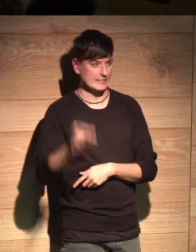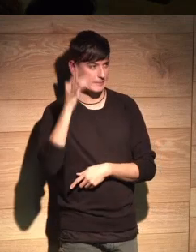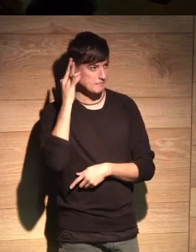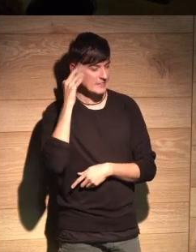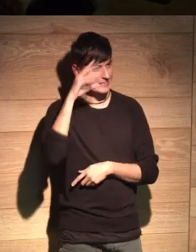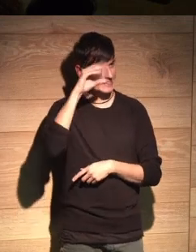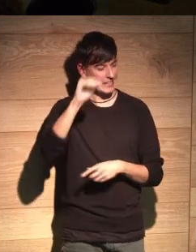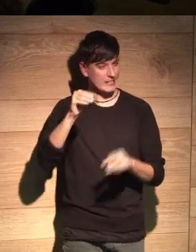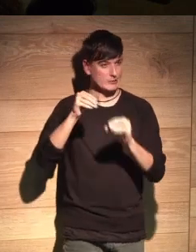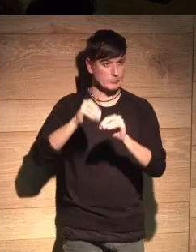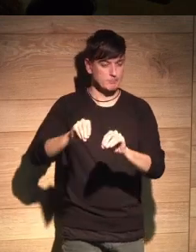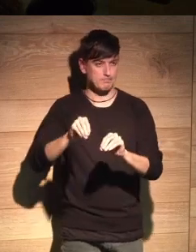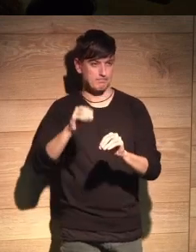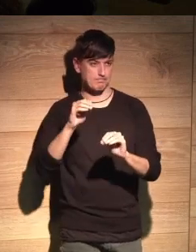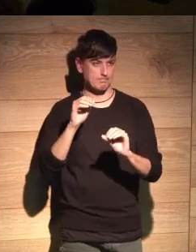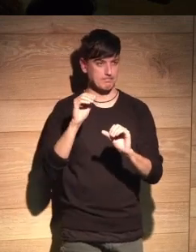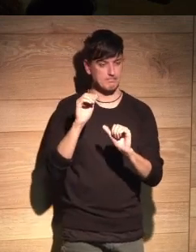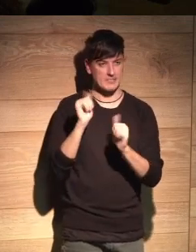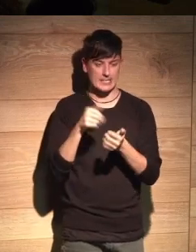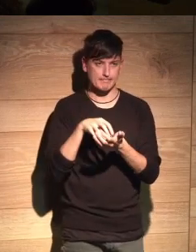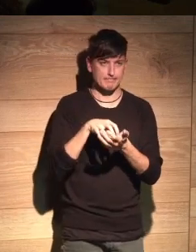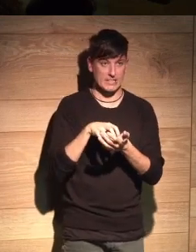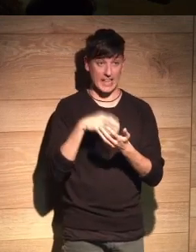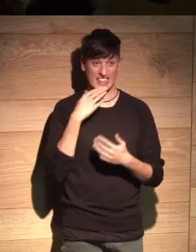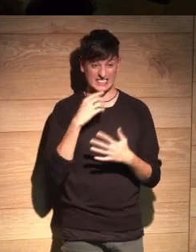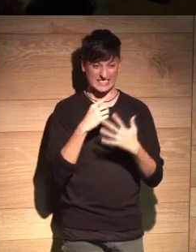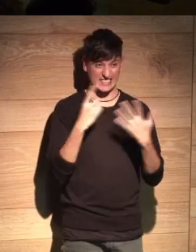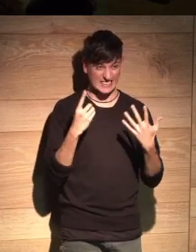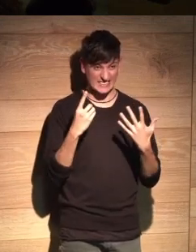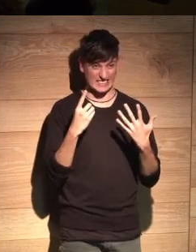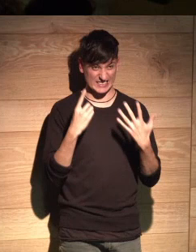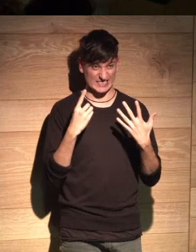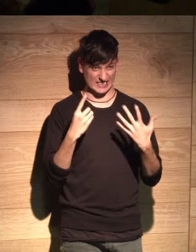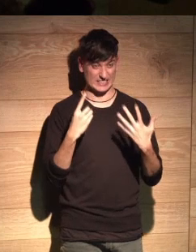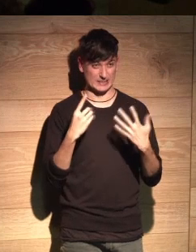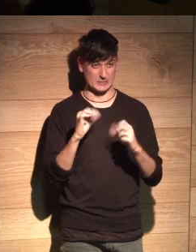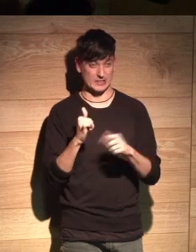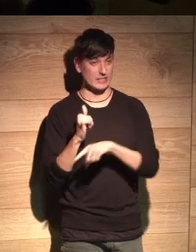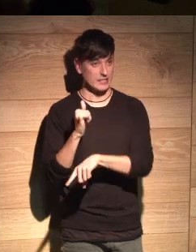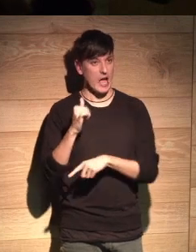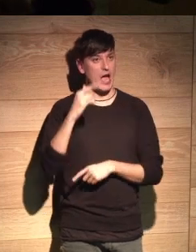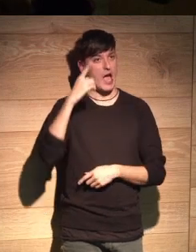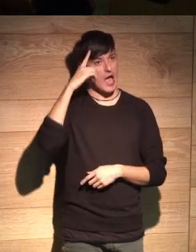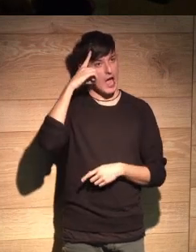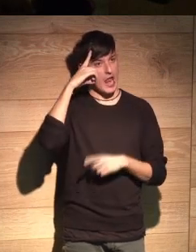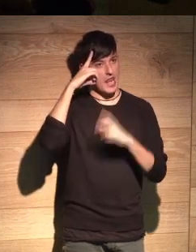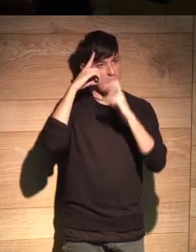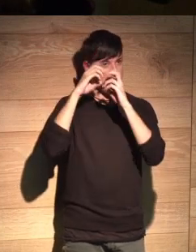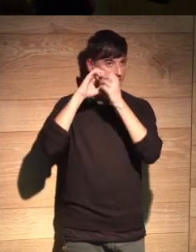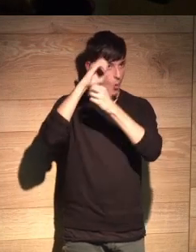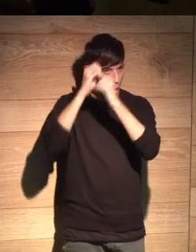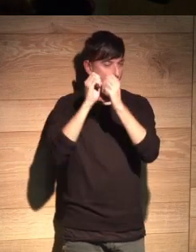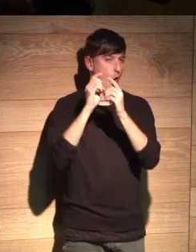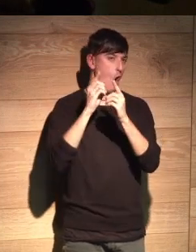girls start underestimating their intelligence around the age of 6. She's neurobiologist. She's Mara Diersen, as you